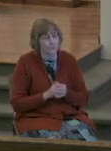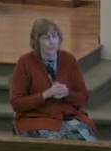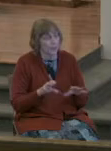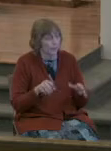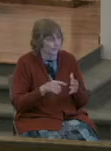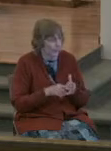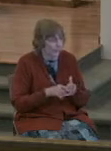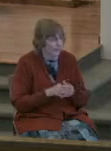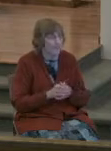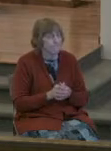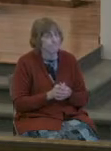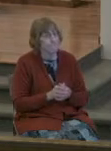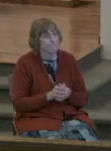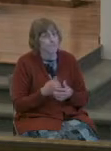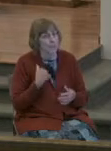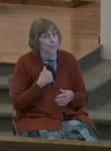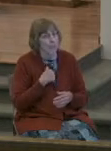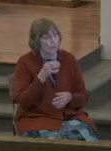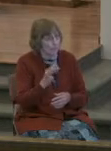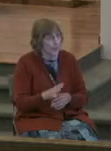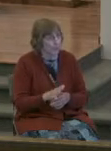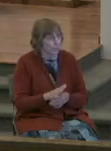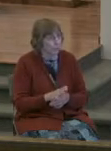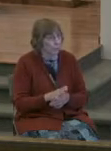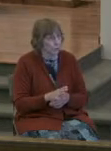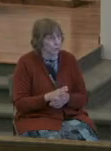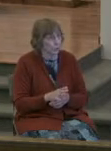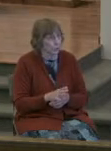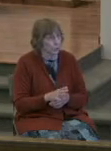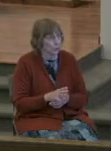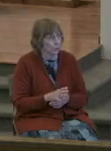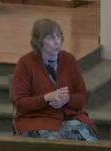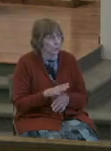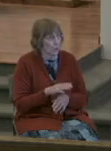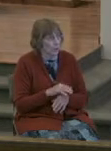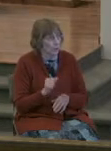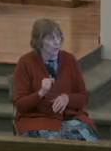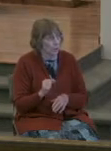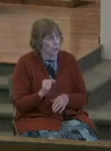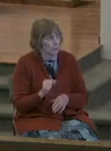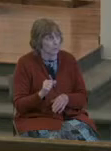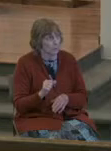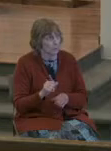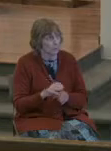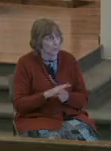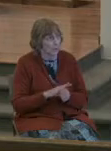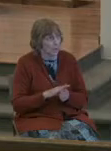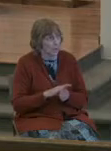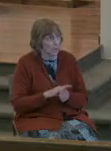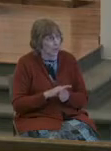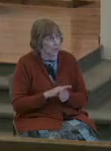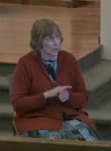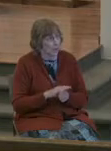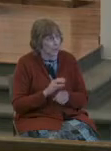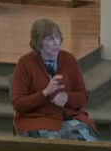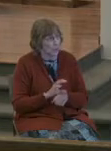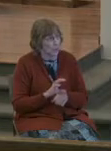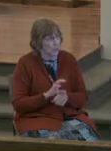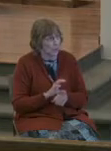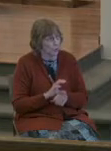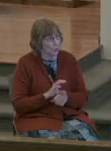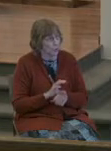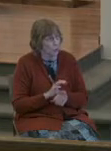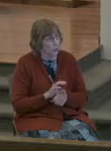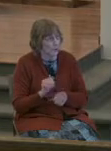that, our pastor called one of the local churches, I don't know which one, but one of the churches is just over